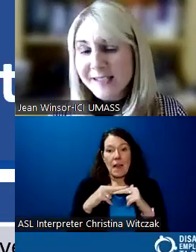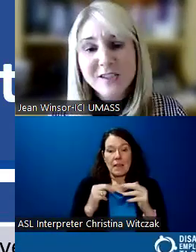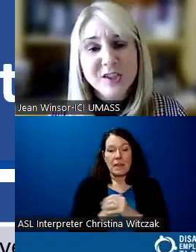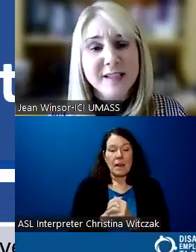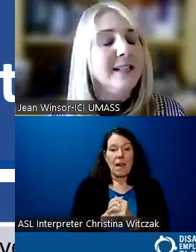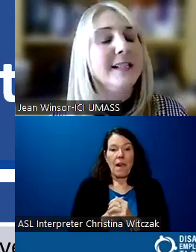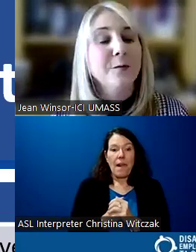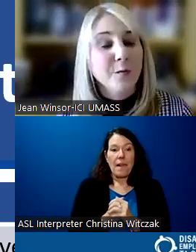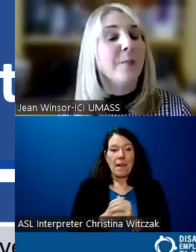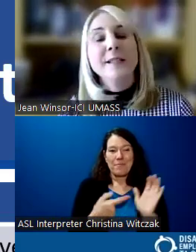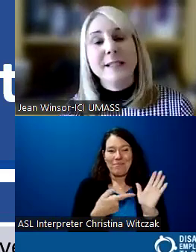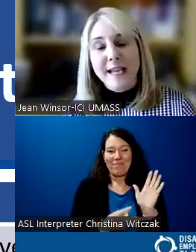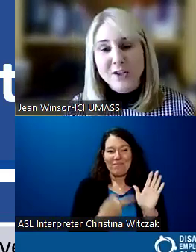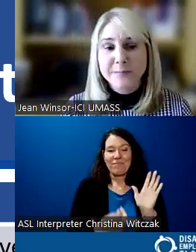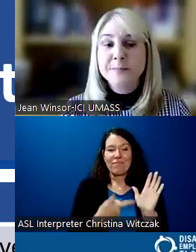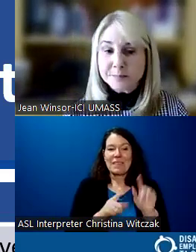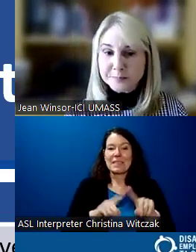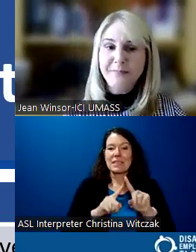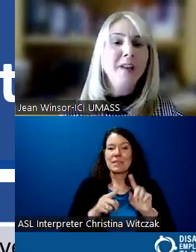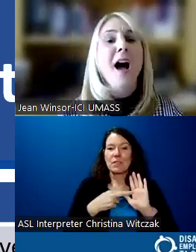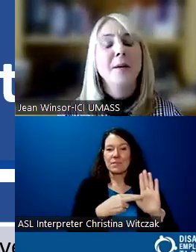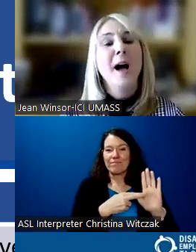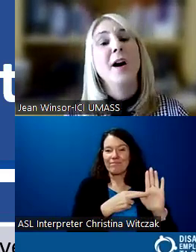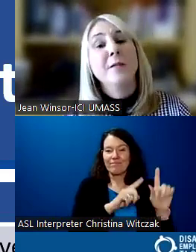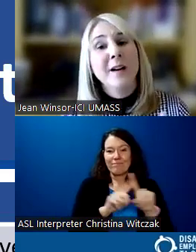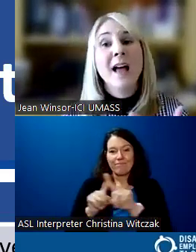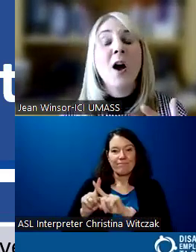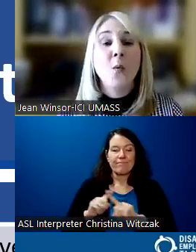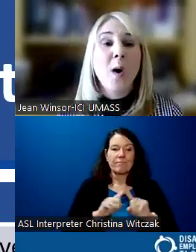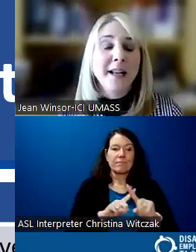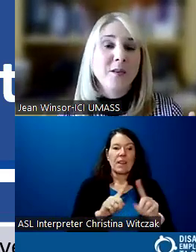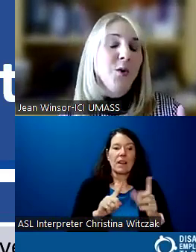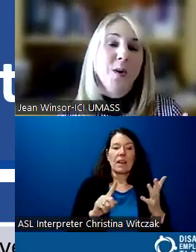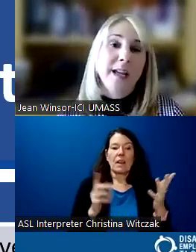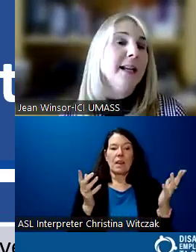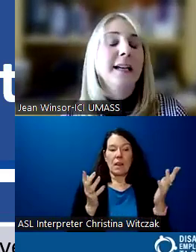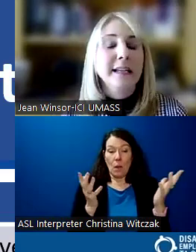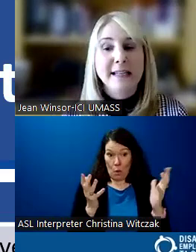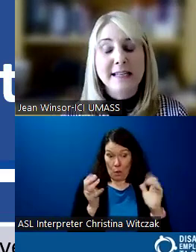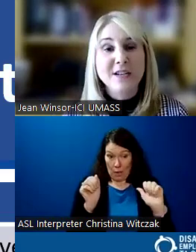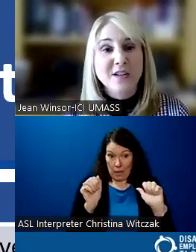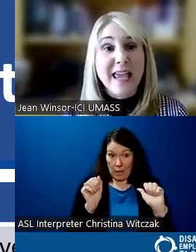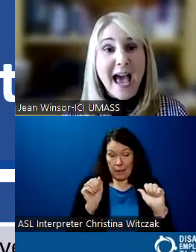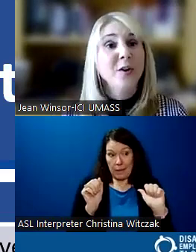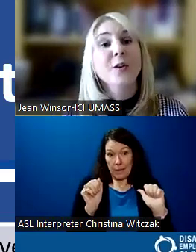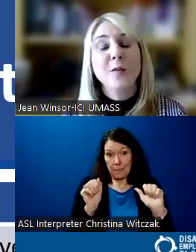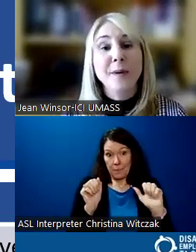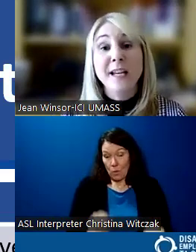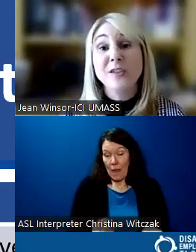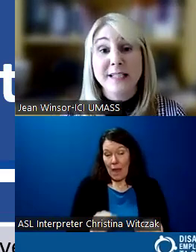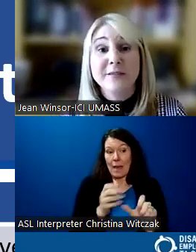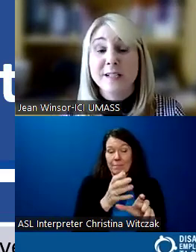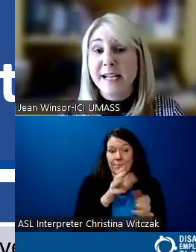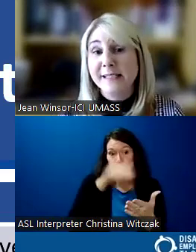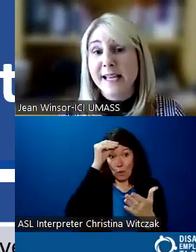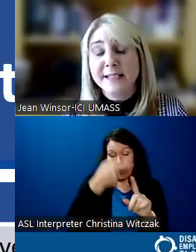So this is just a different representation of what you can gather from each